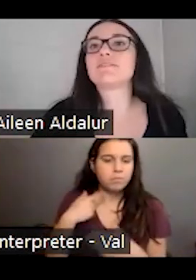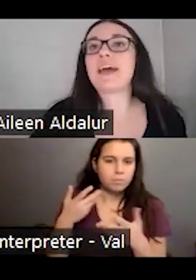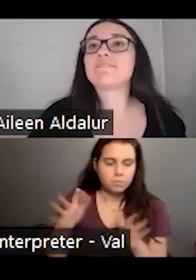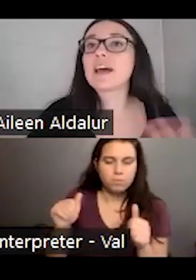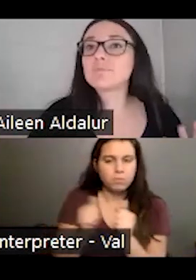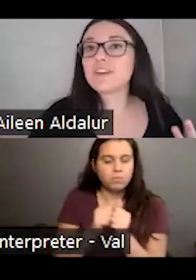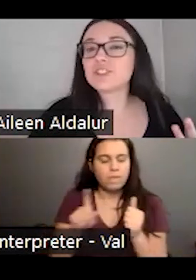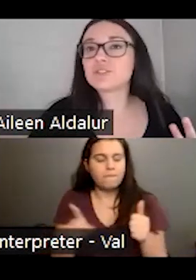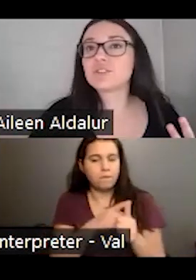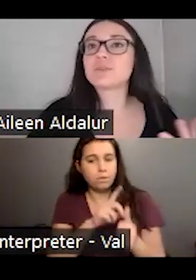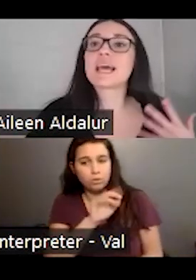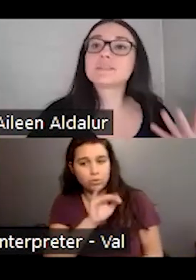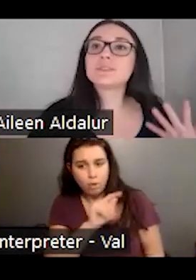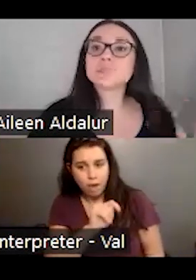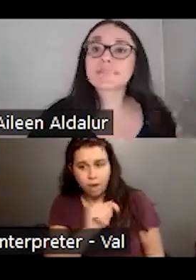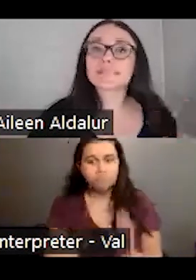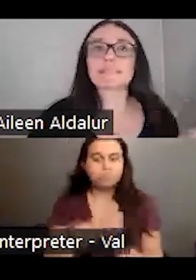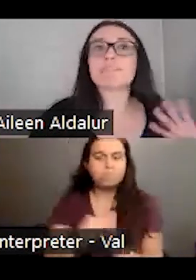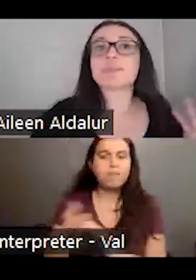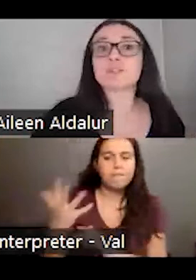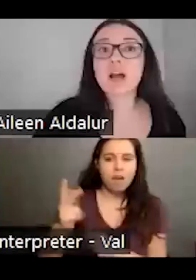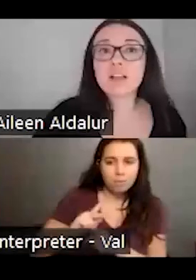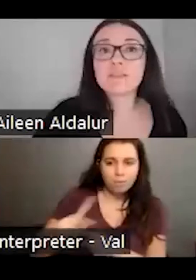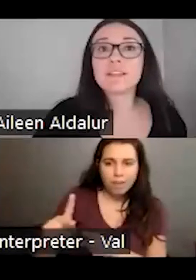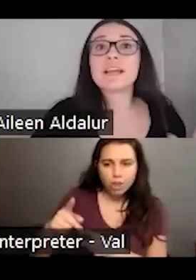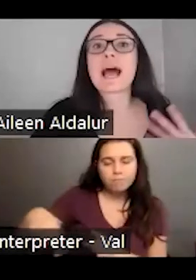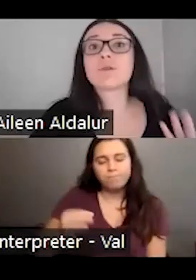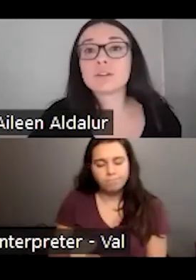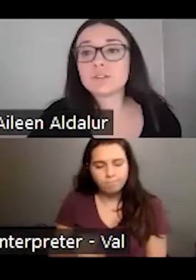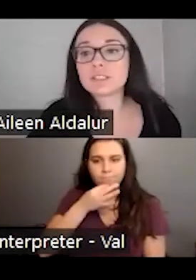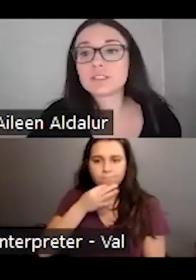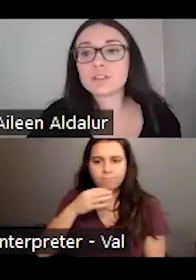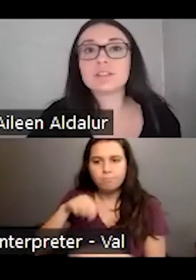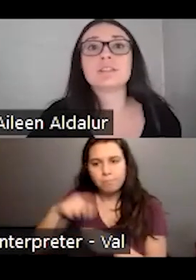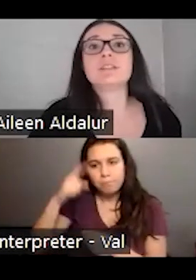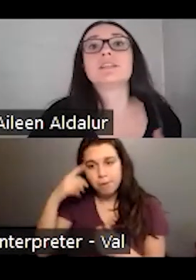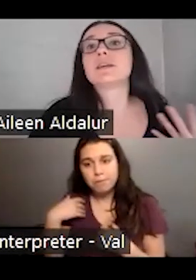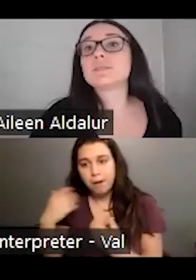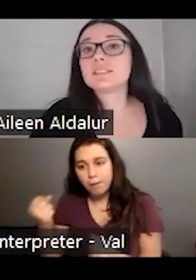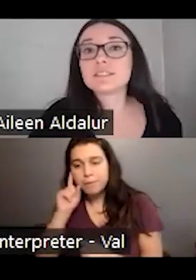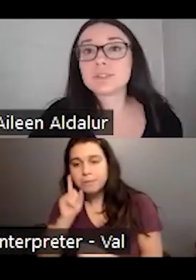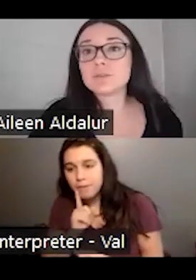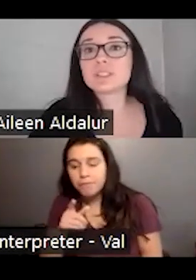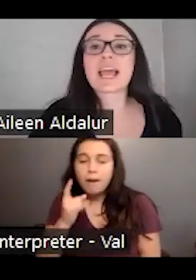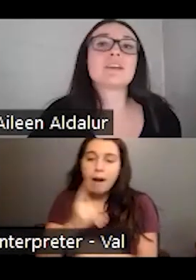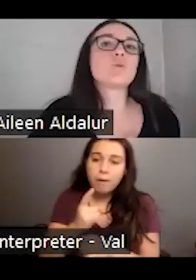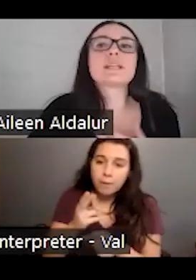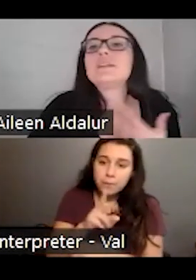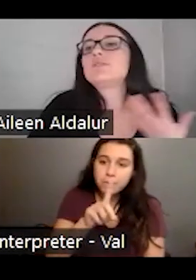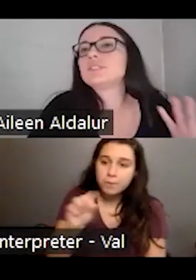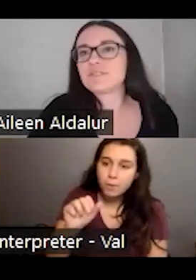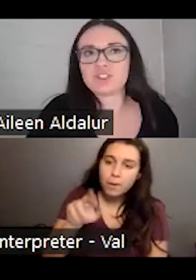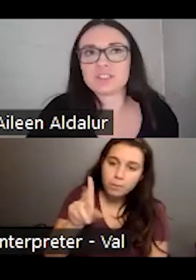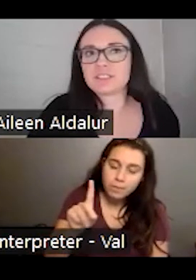will identify 5 professionals with expertise in deaf mental health, alcohol use disorder, substance abuse,